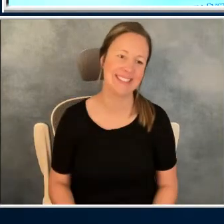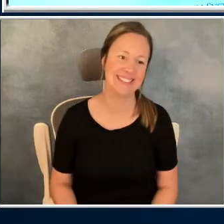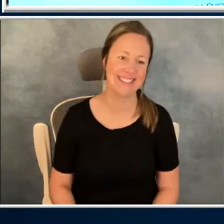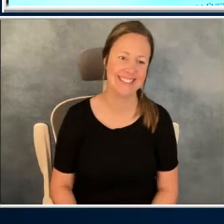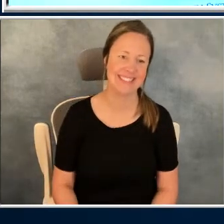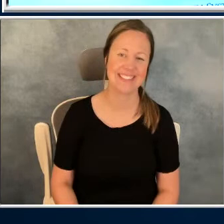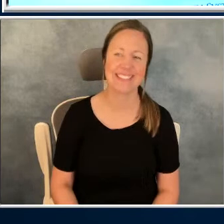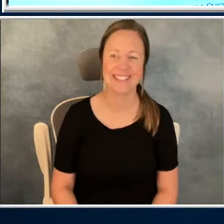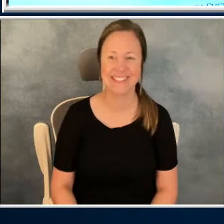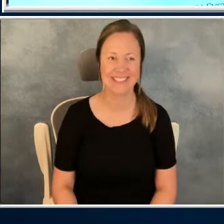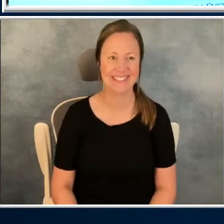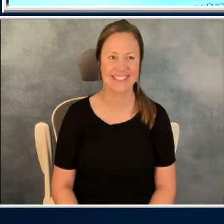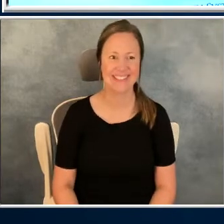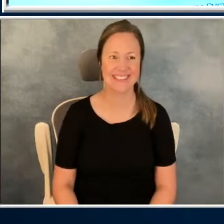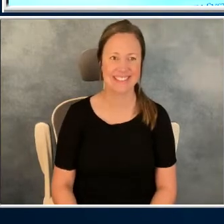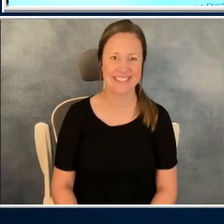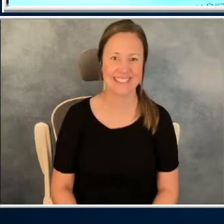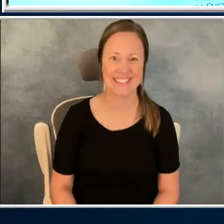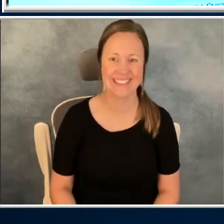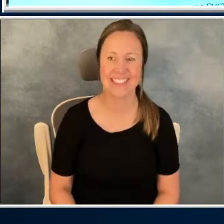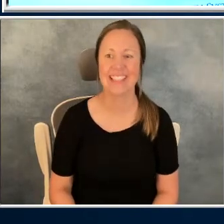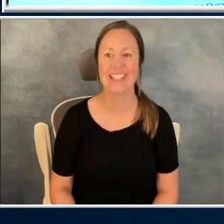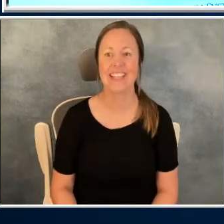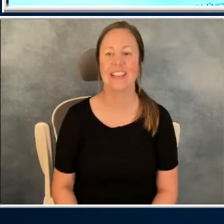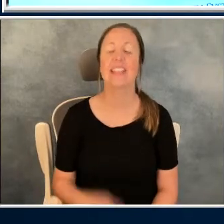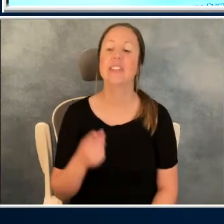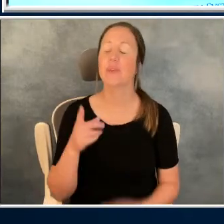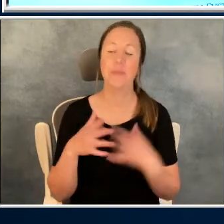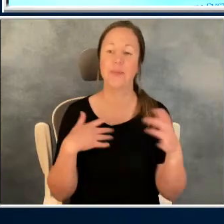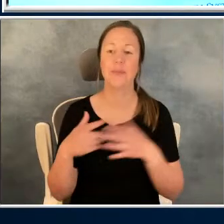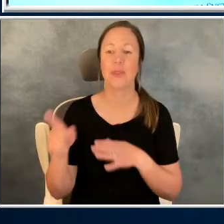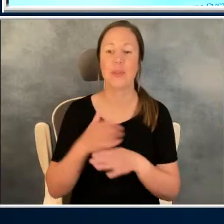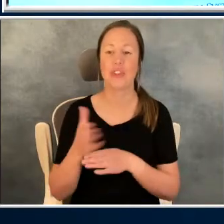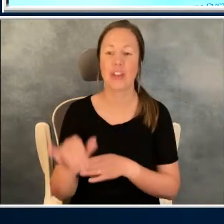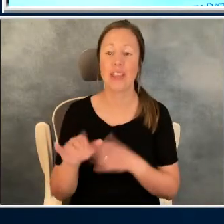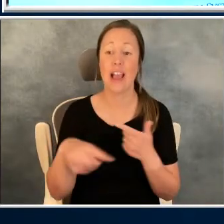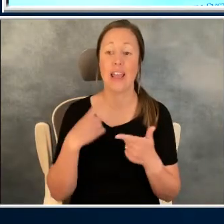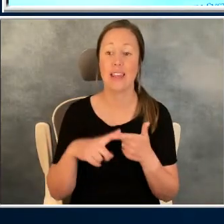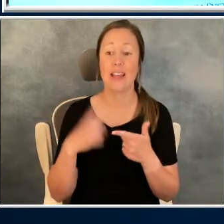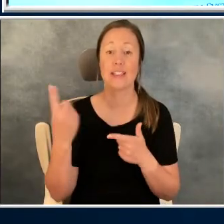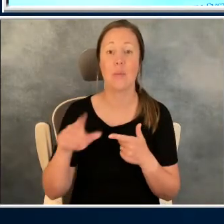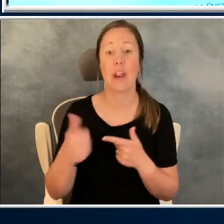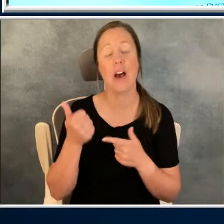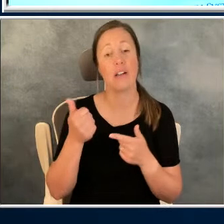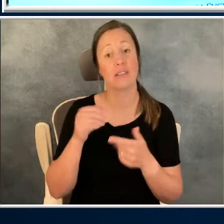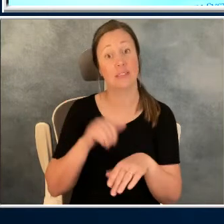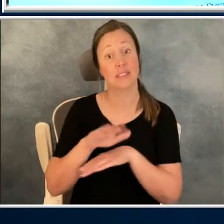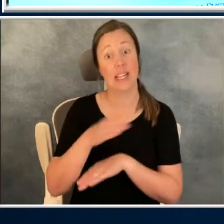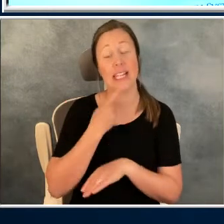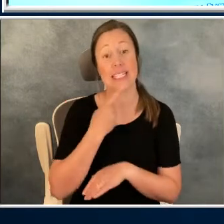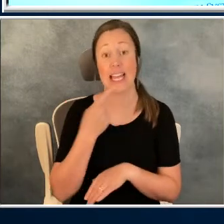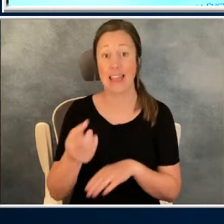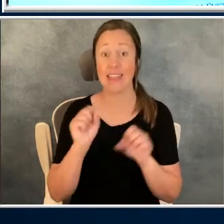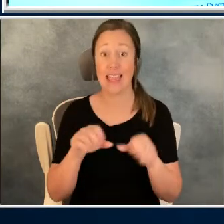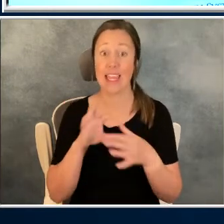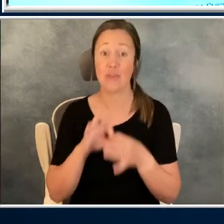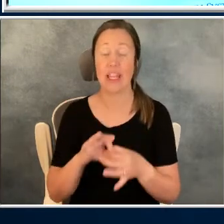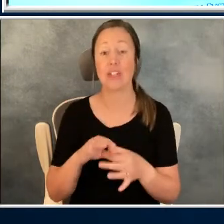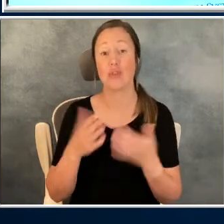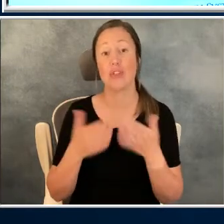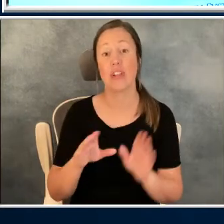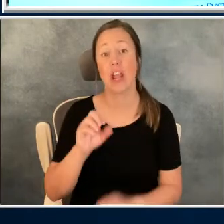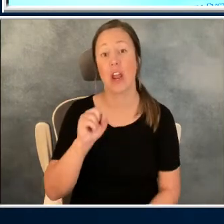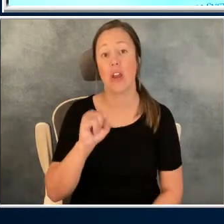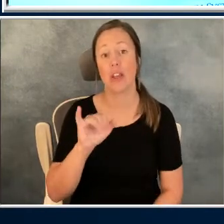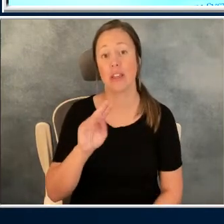right. You've not made a mess out of it anyway. So she's sharing that. And then someone else wrote down that they can relate to the generic Synthroid, that the same thing